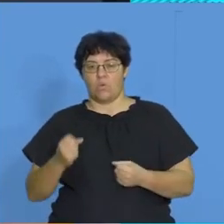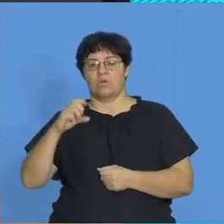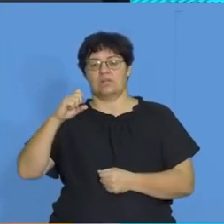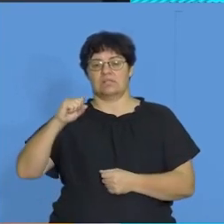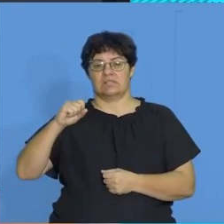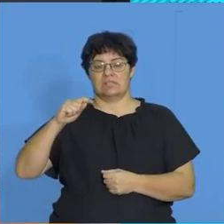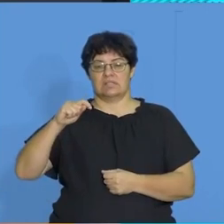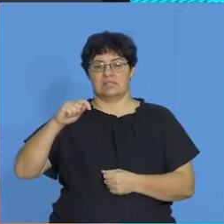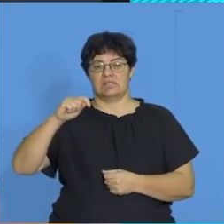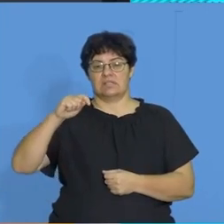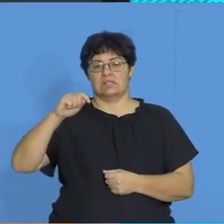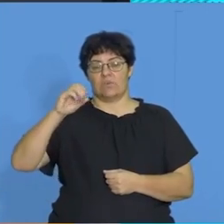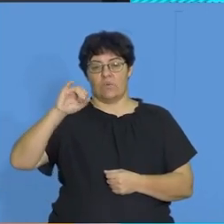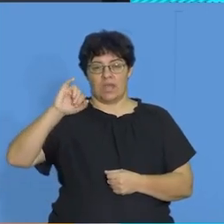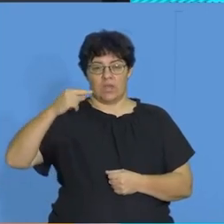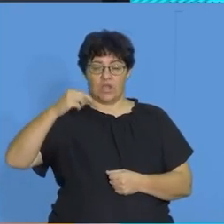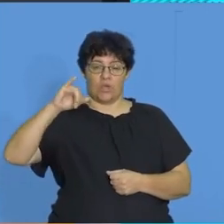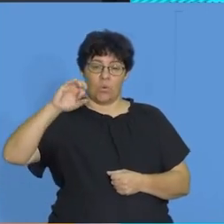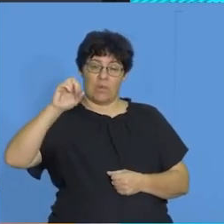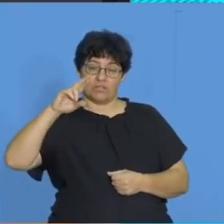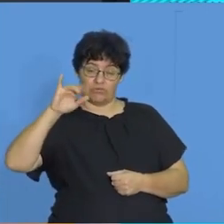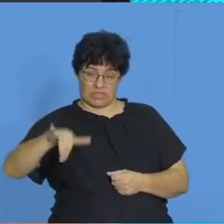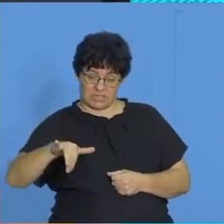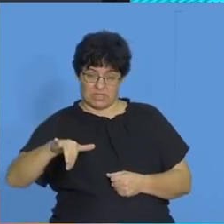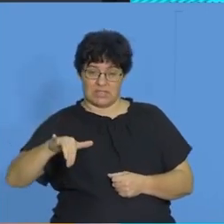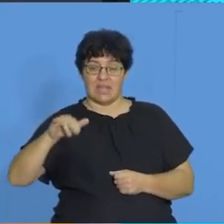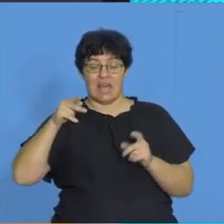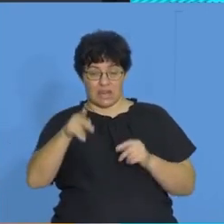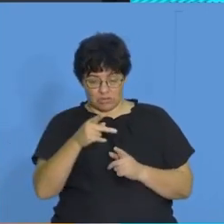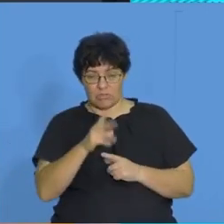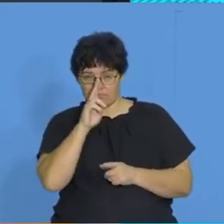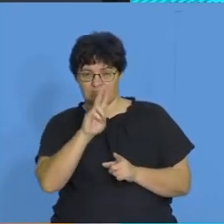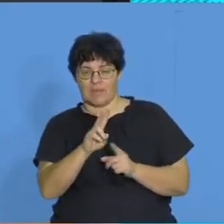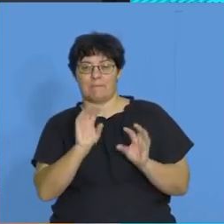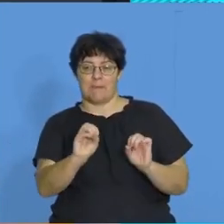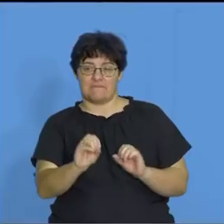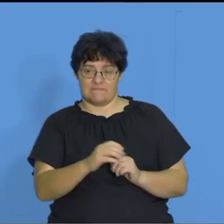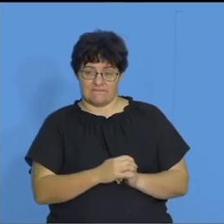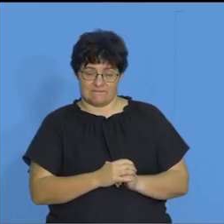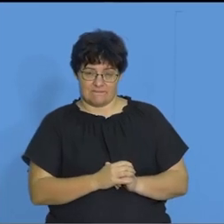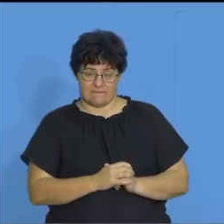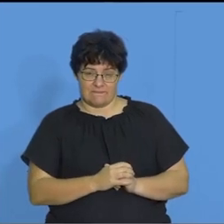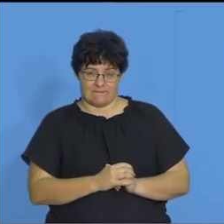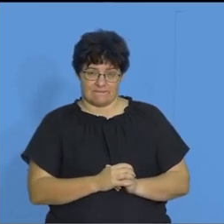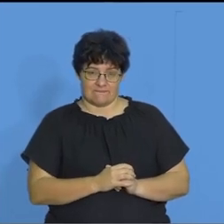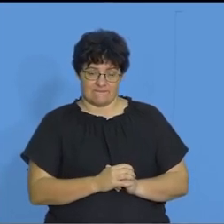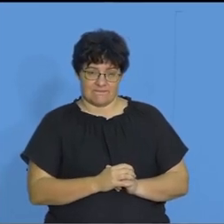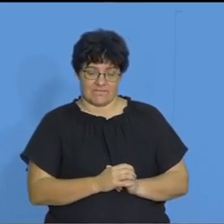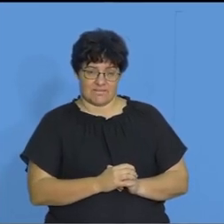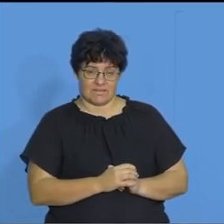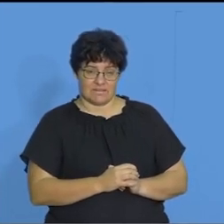ratios, you know, to try and check, you know, the percentage purity in the actual substance that we are looking at.